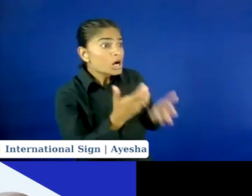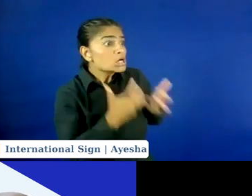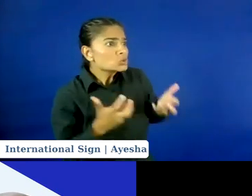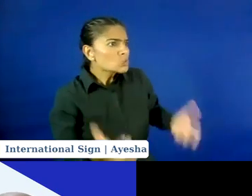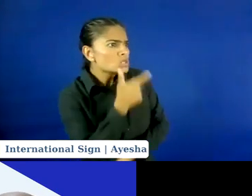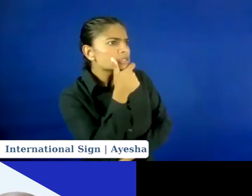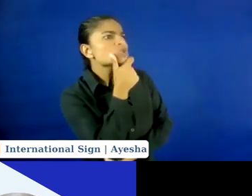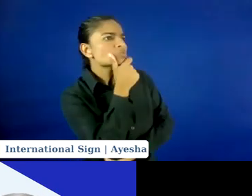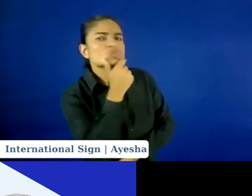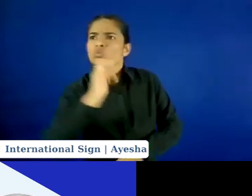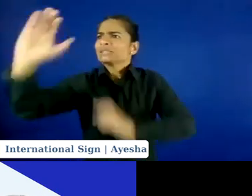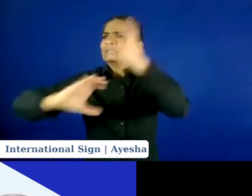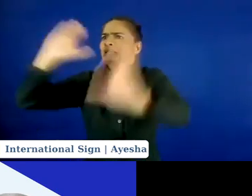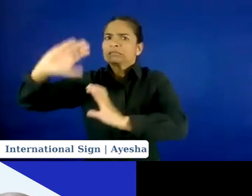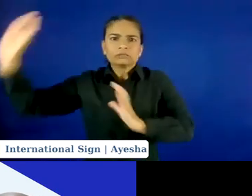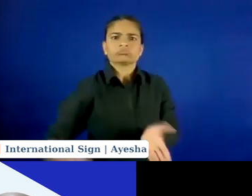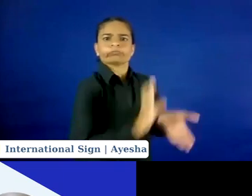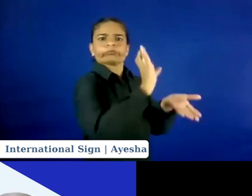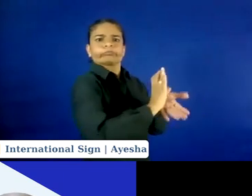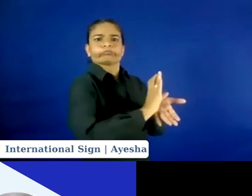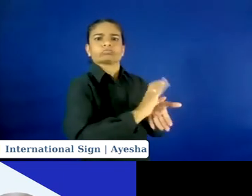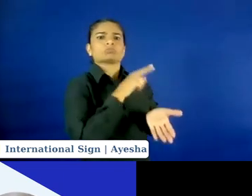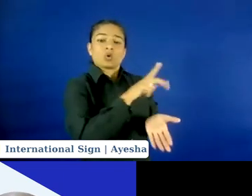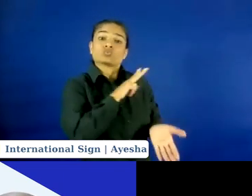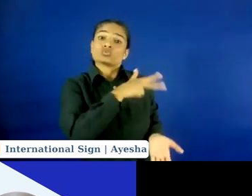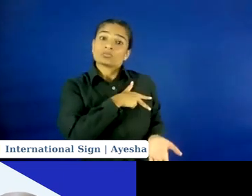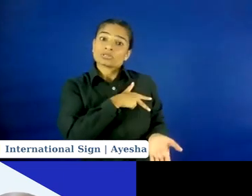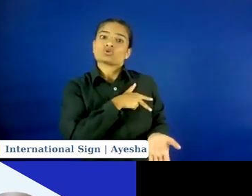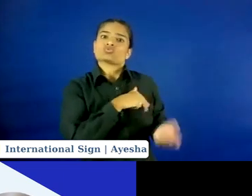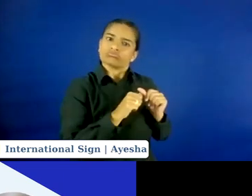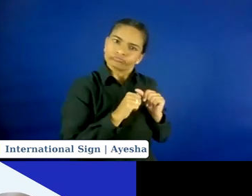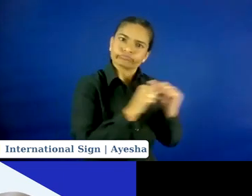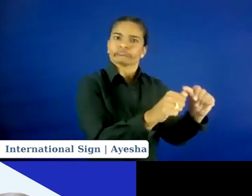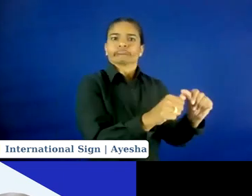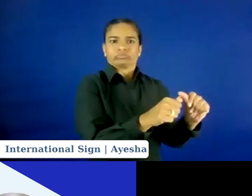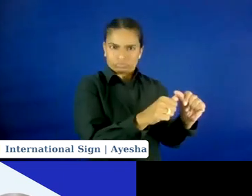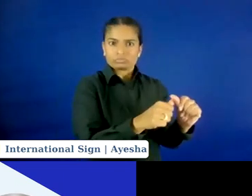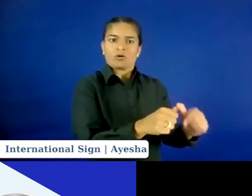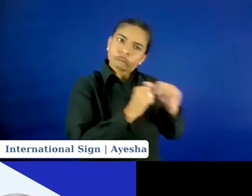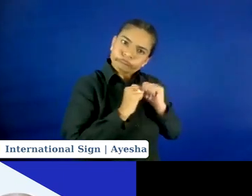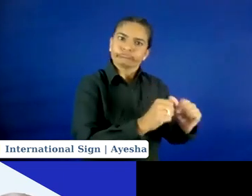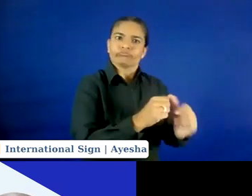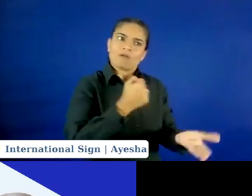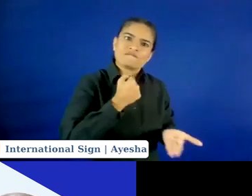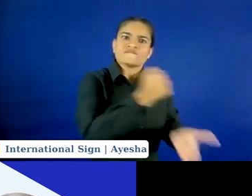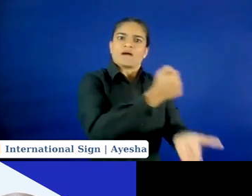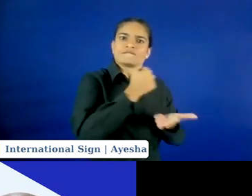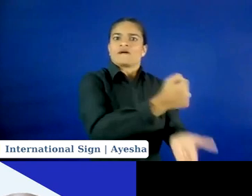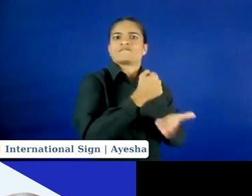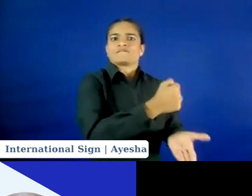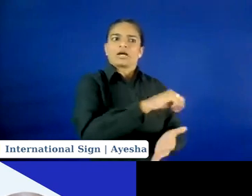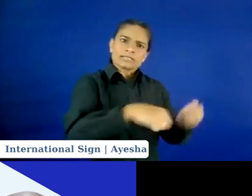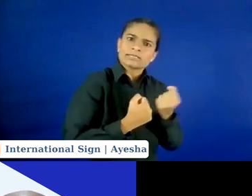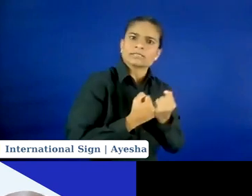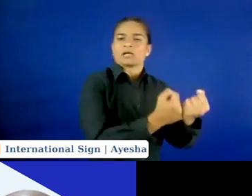that social protection services are being funded, are being supported. This would